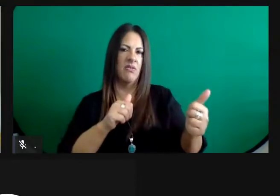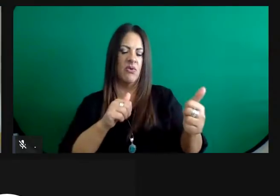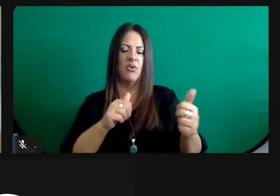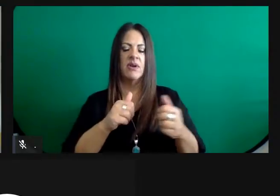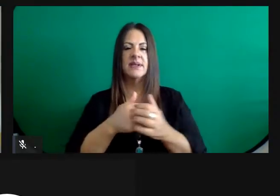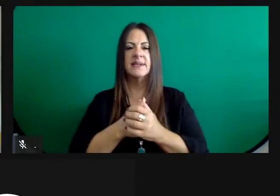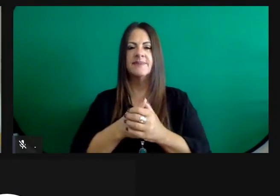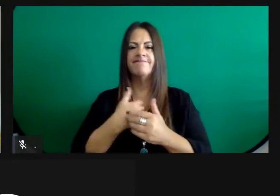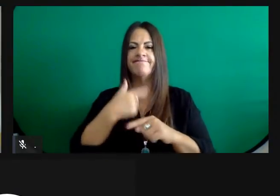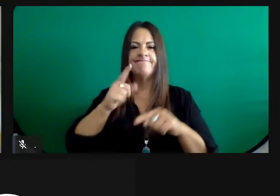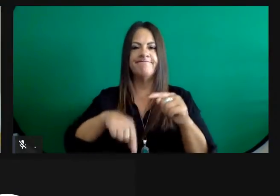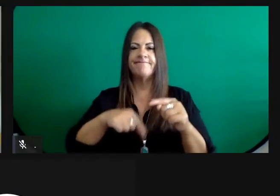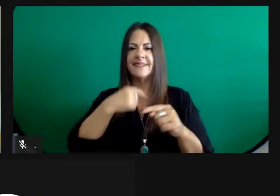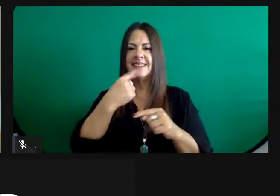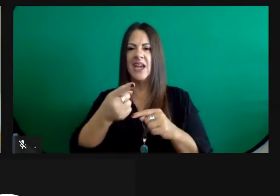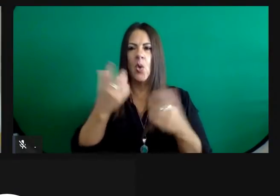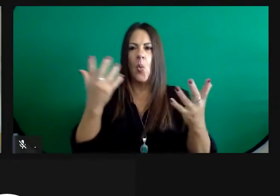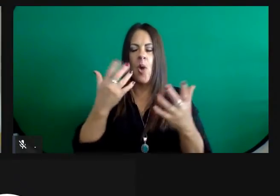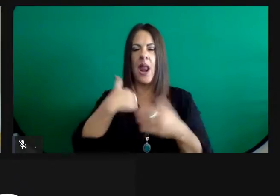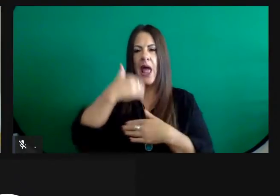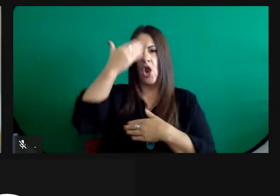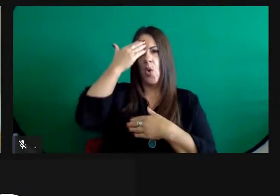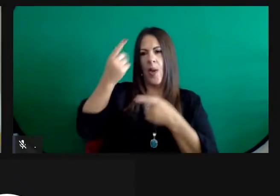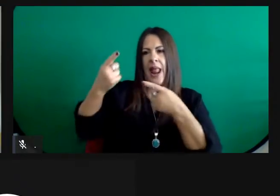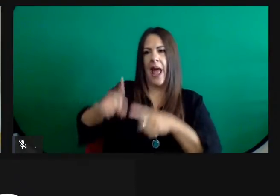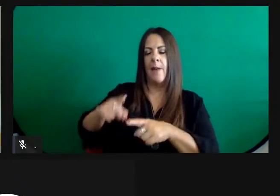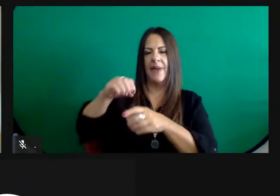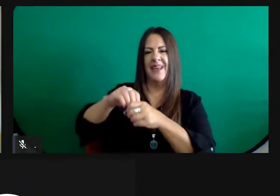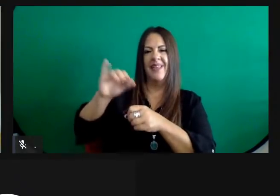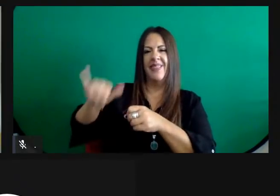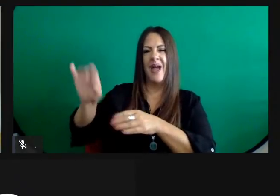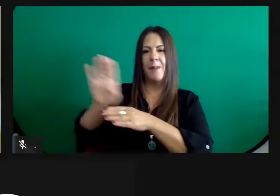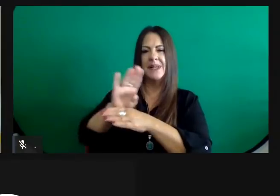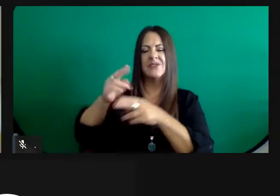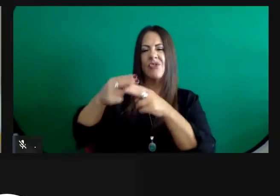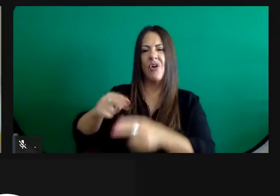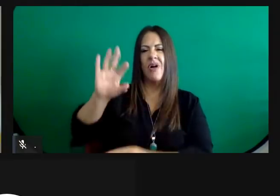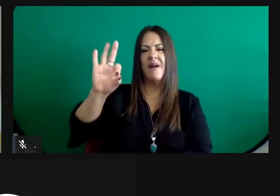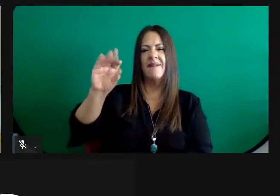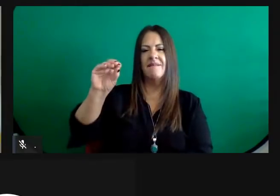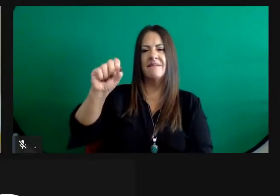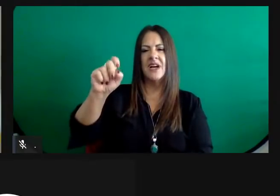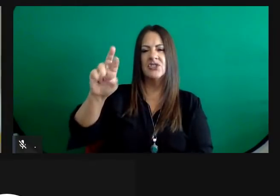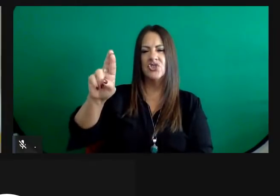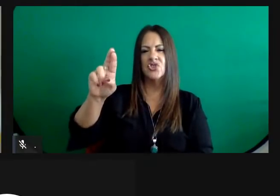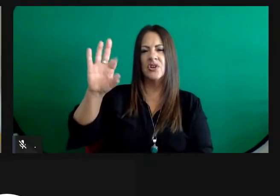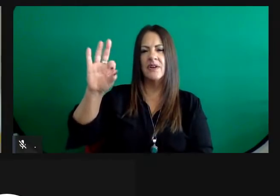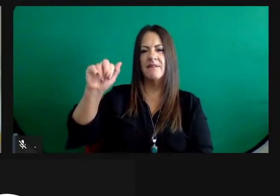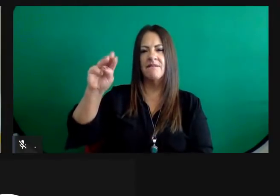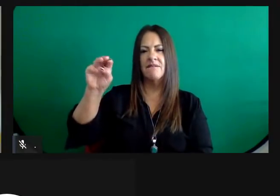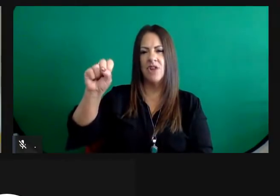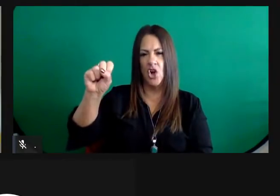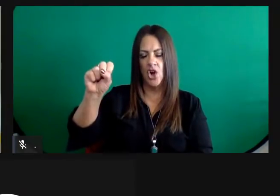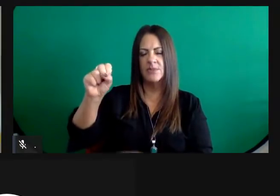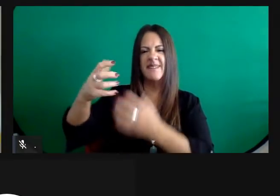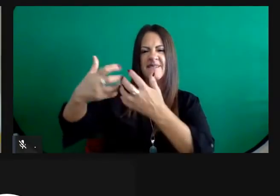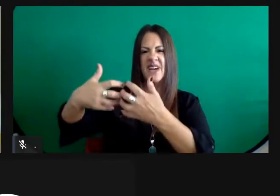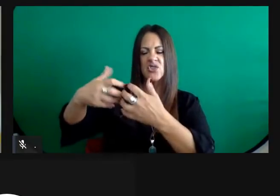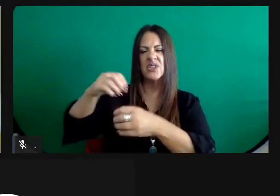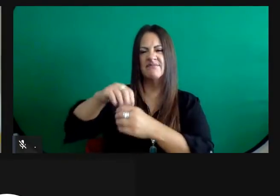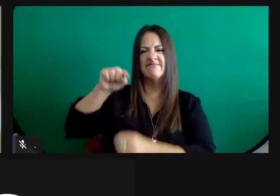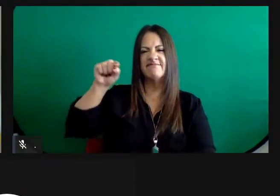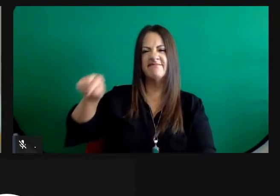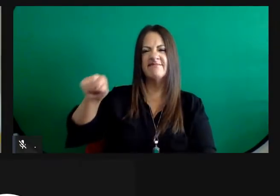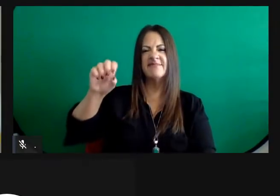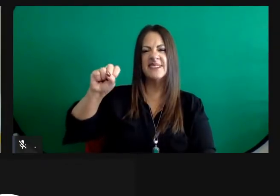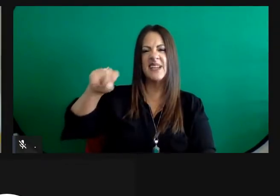the current on-the-ground activities at foster farms or any other particular factory or plant.